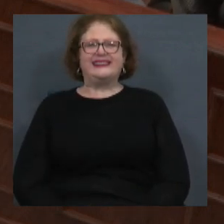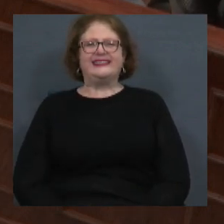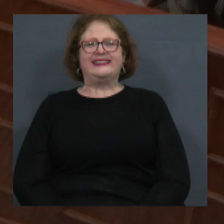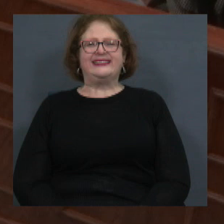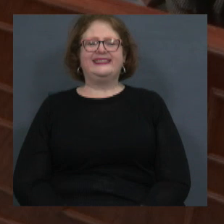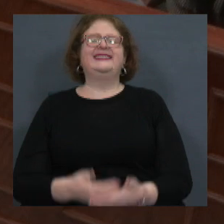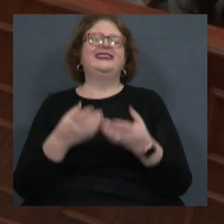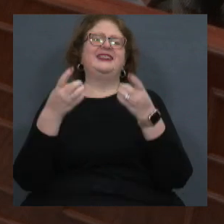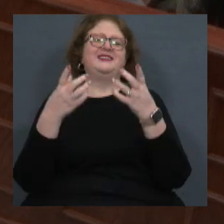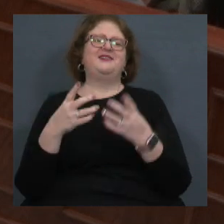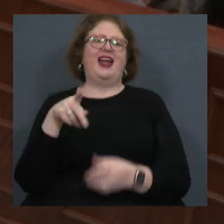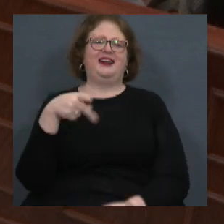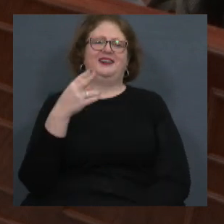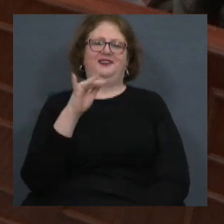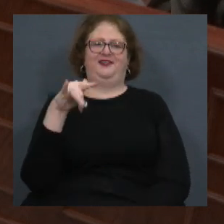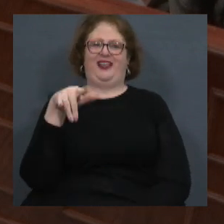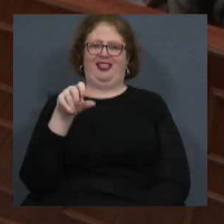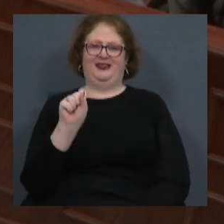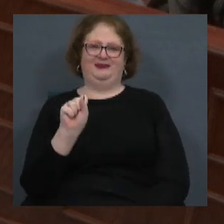Director Phillips.